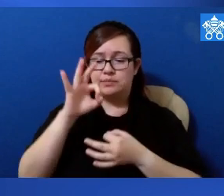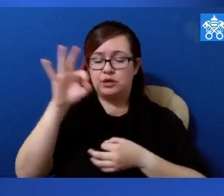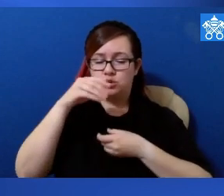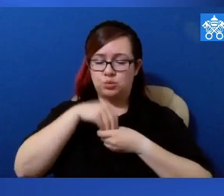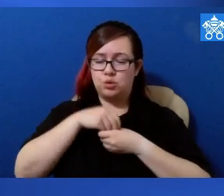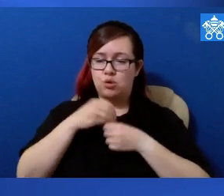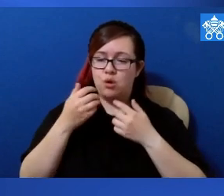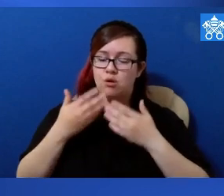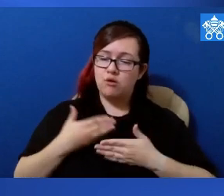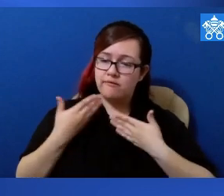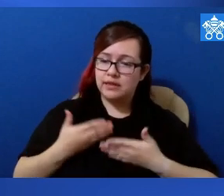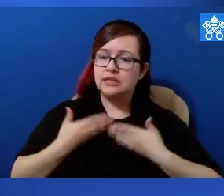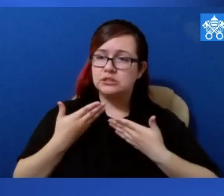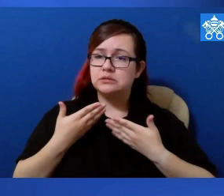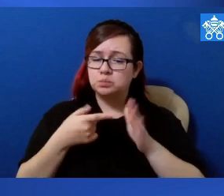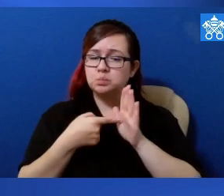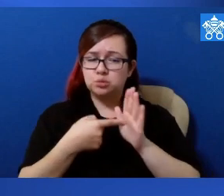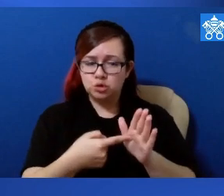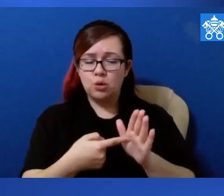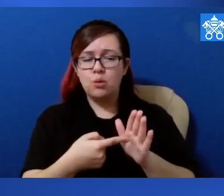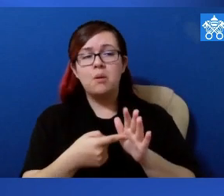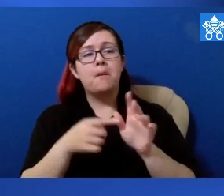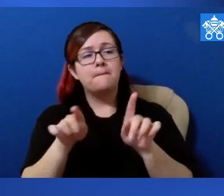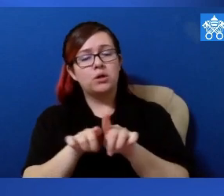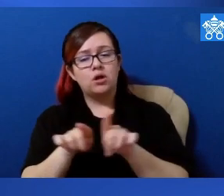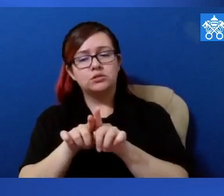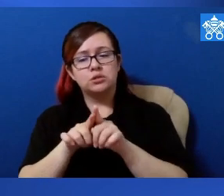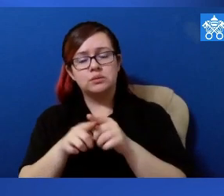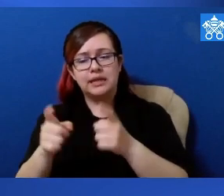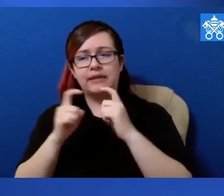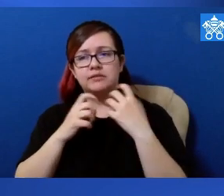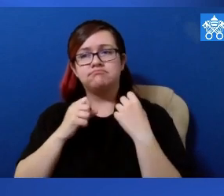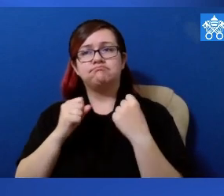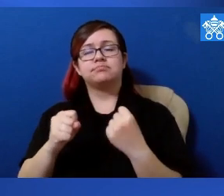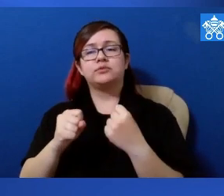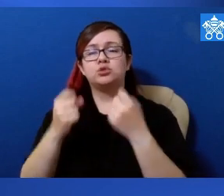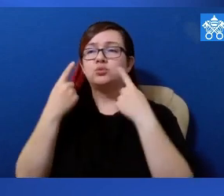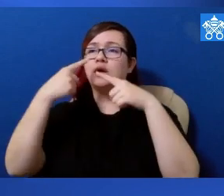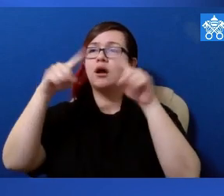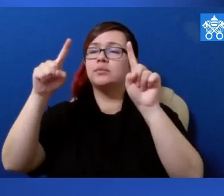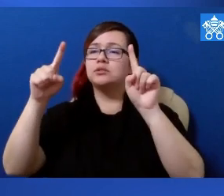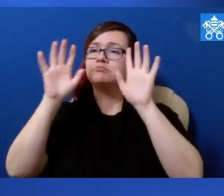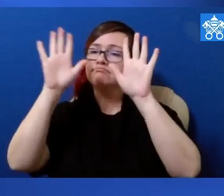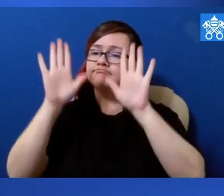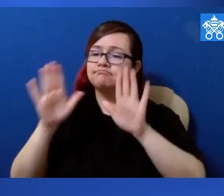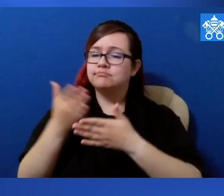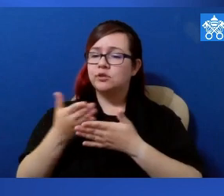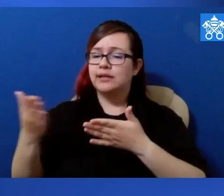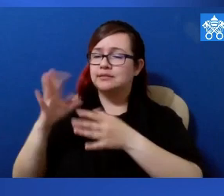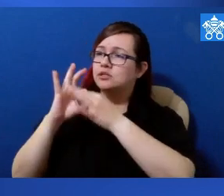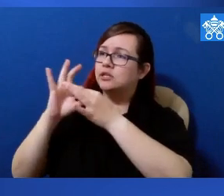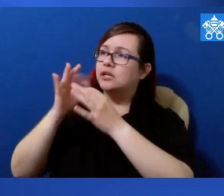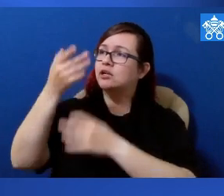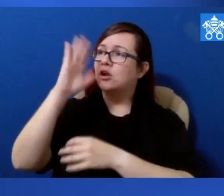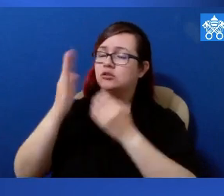spiritual consolation not only bring profound interior peace and conviction, but also grant the strength to accomplish